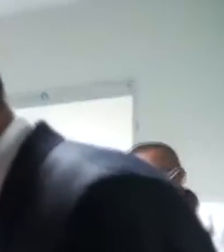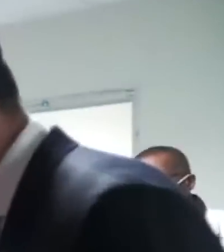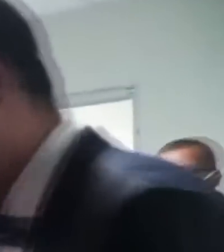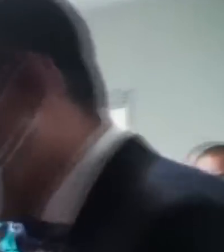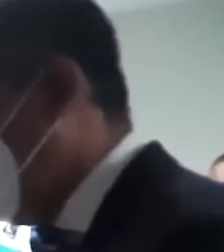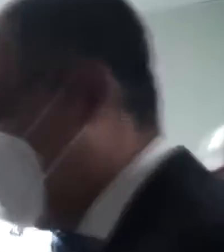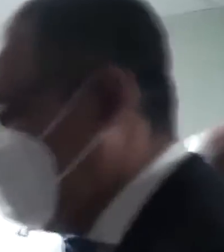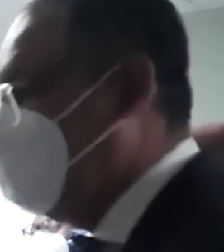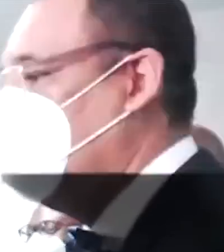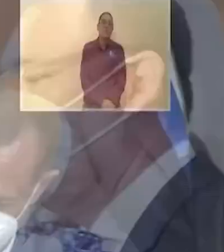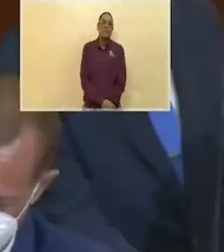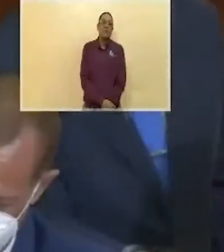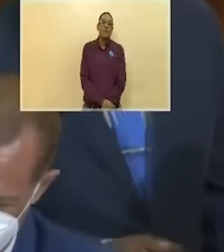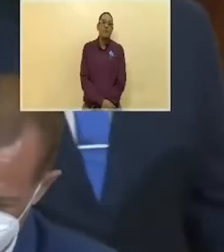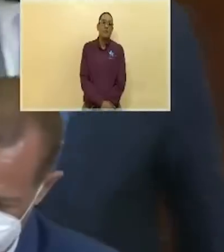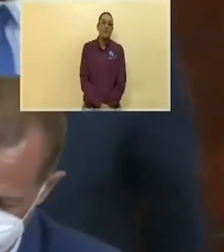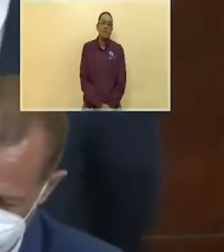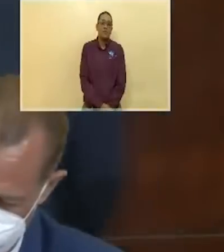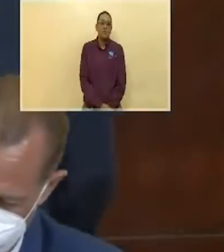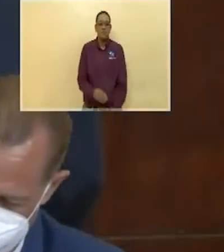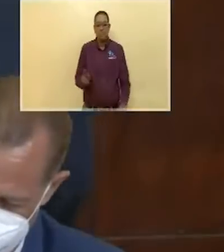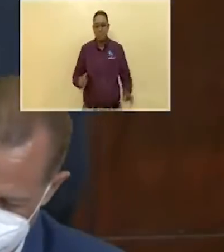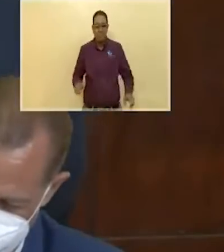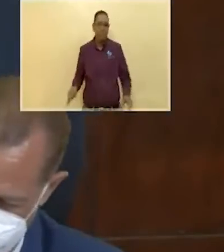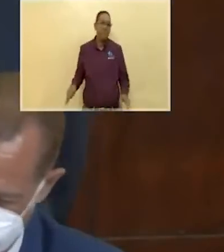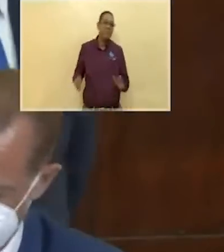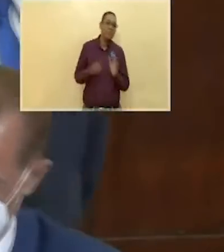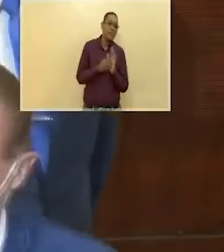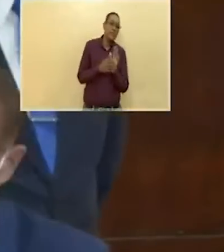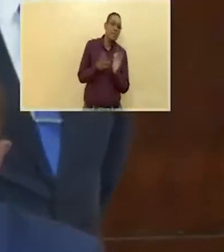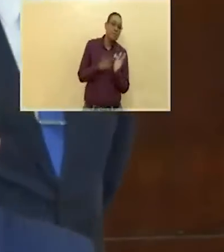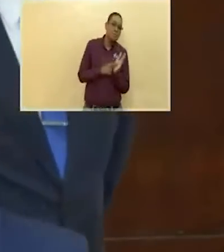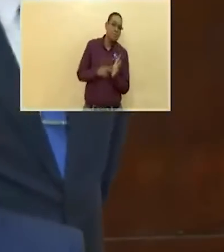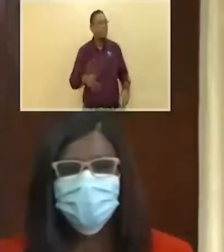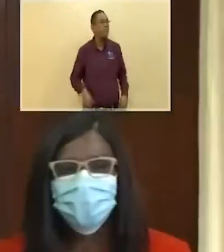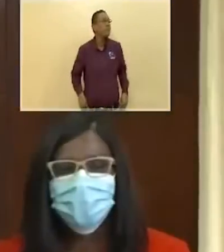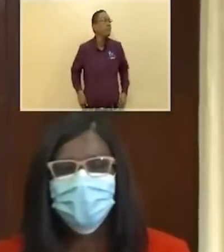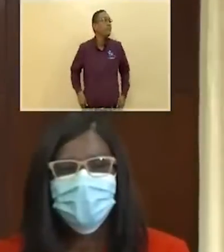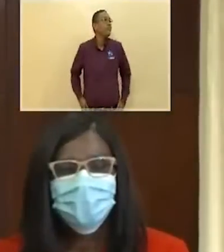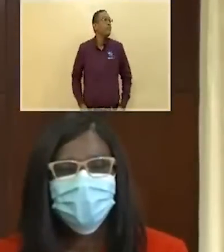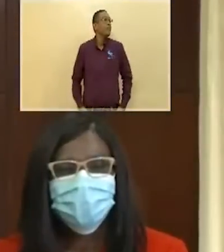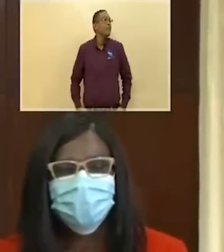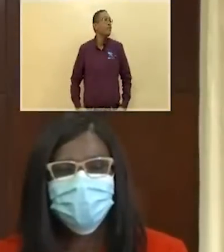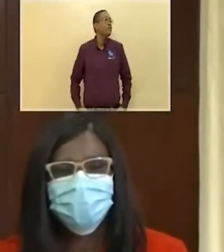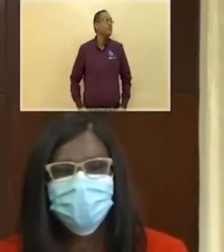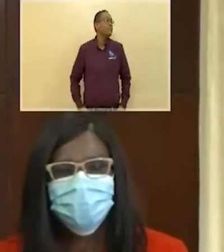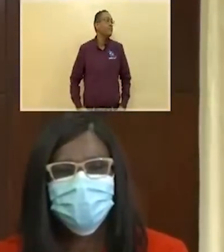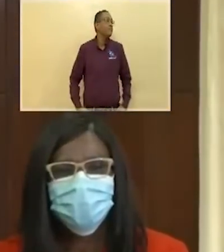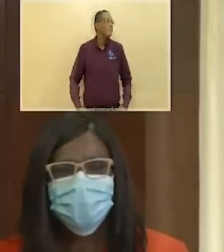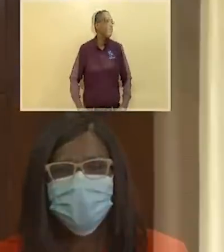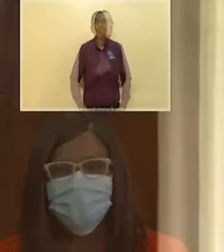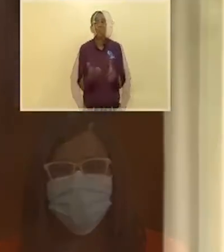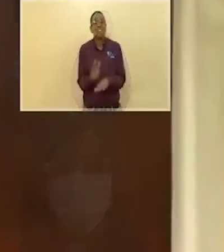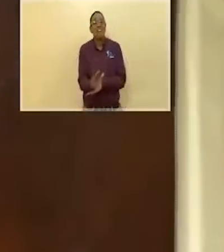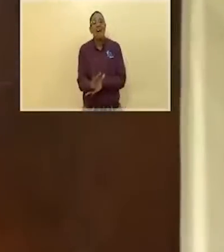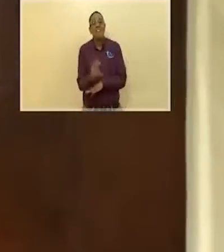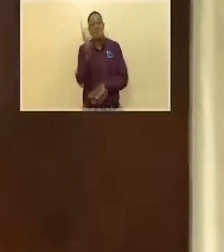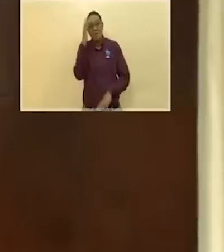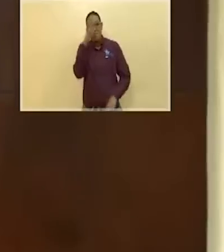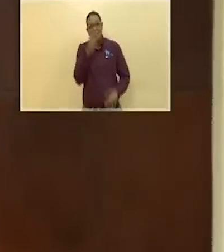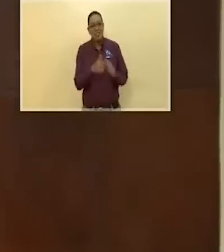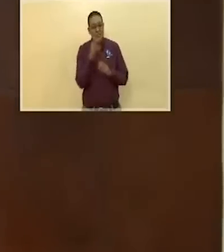Production Center in Kingston. This was followed up with the contract signing between Fujitsu Limited and the Government of Jamaica on May